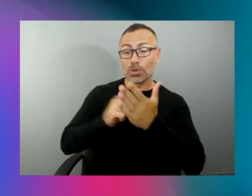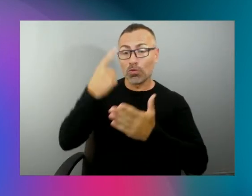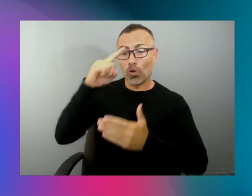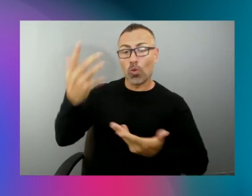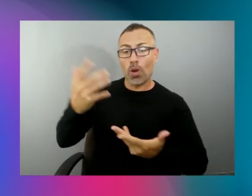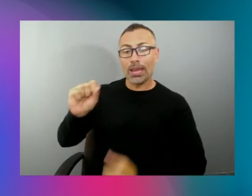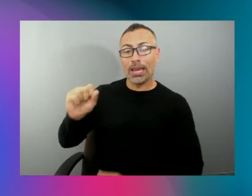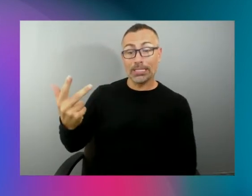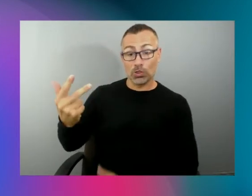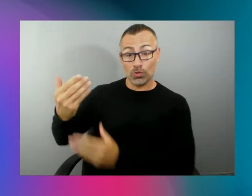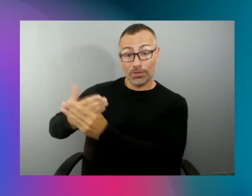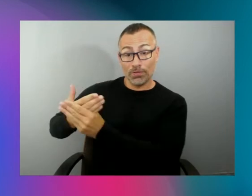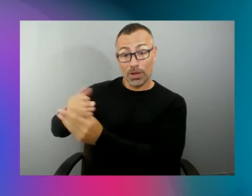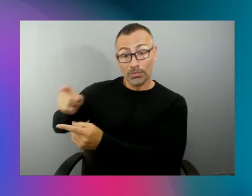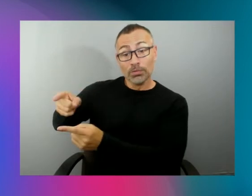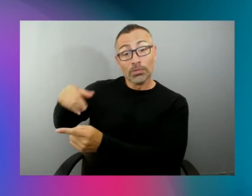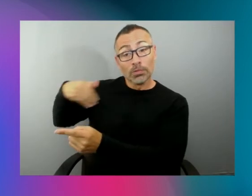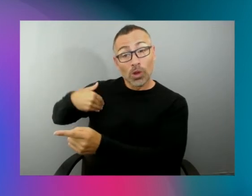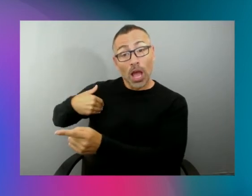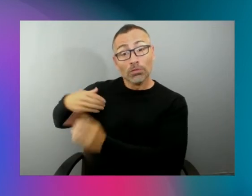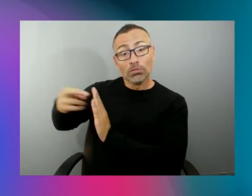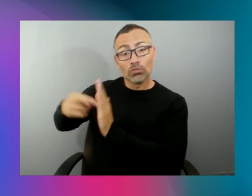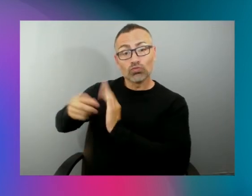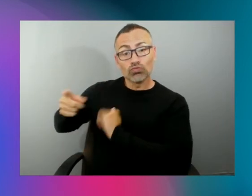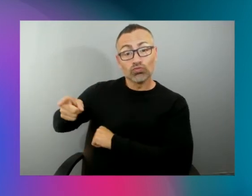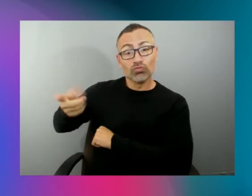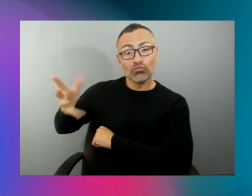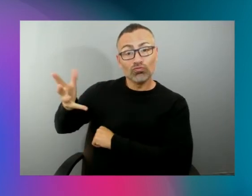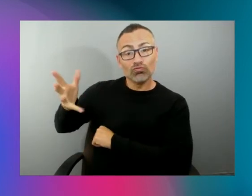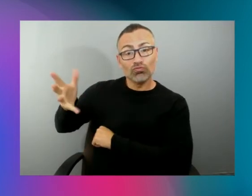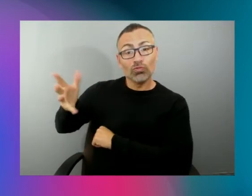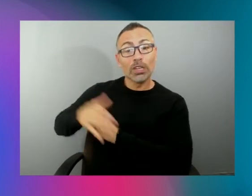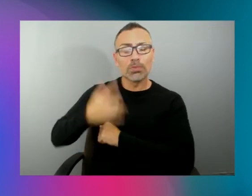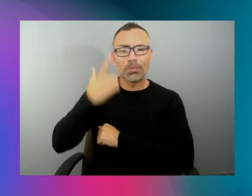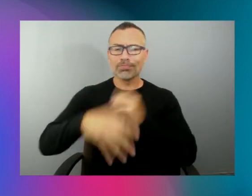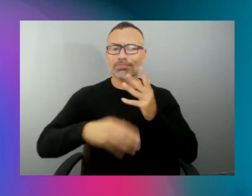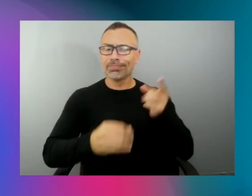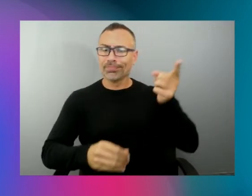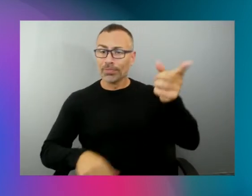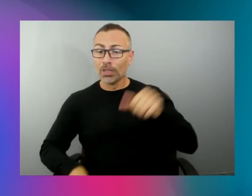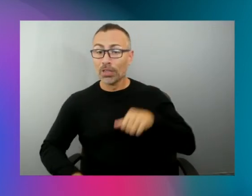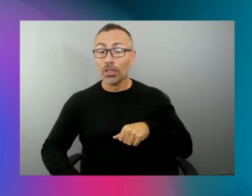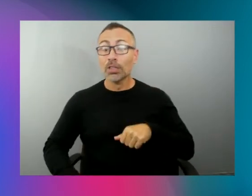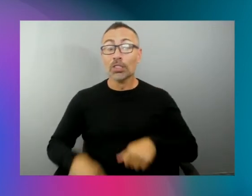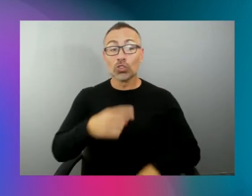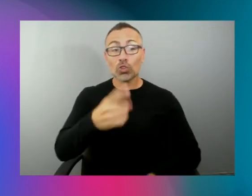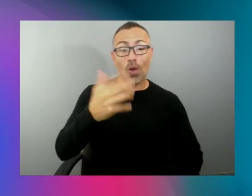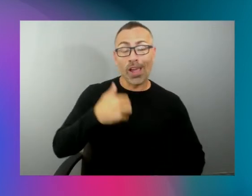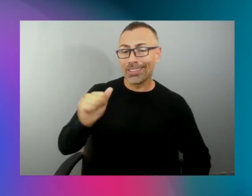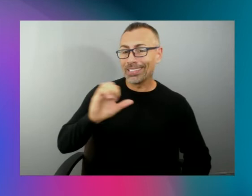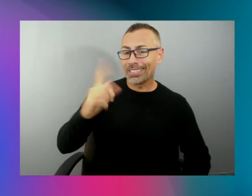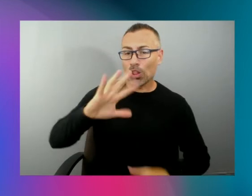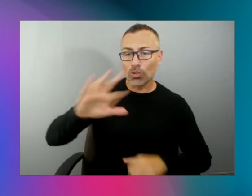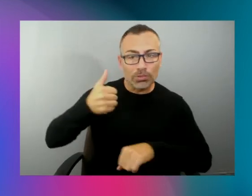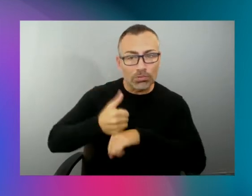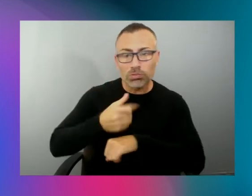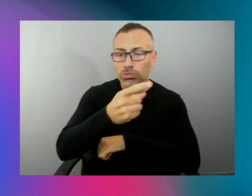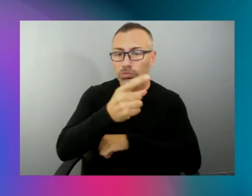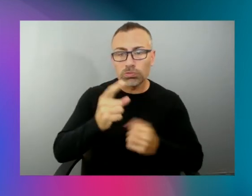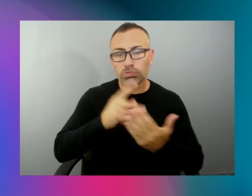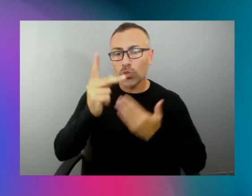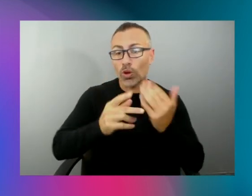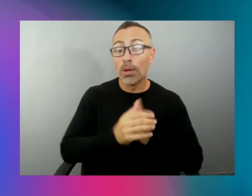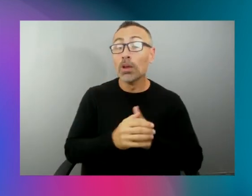There is a rule already. Because I already added it, is not showing. See here, right? ACL is prohibited, right? You can select it here, and then you can go to the